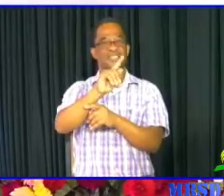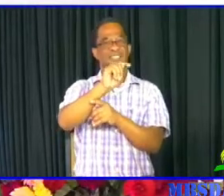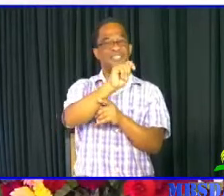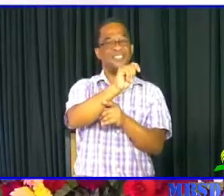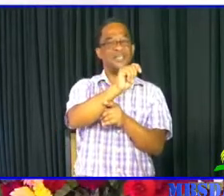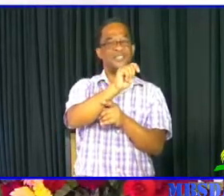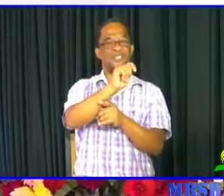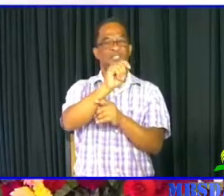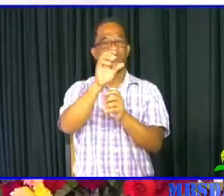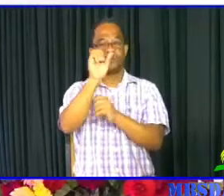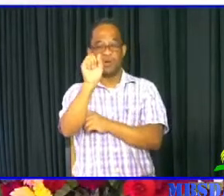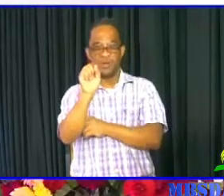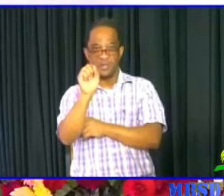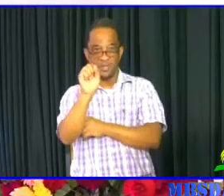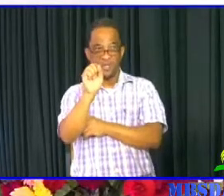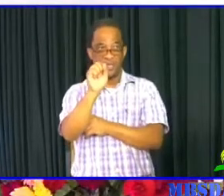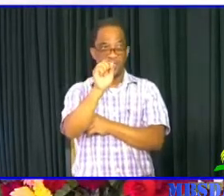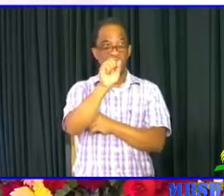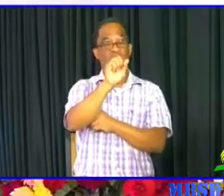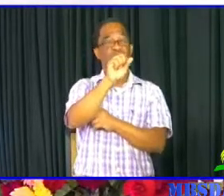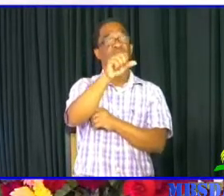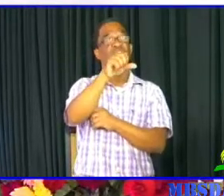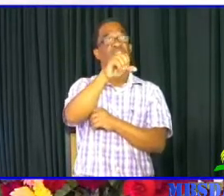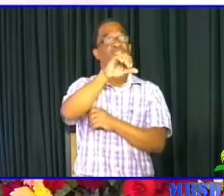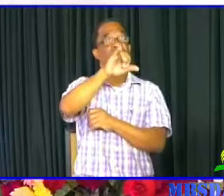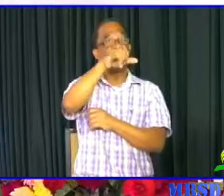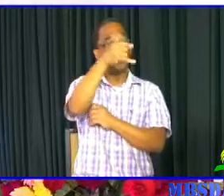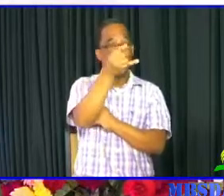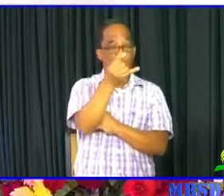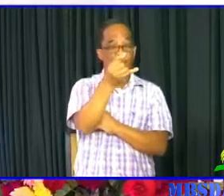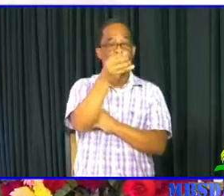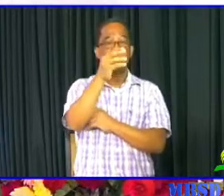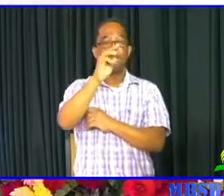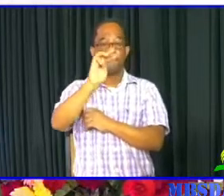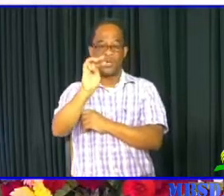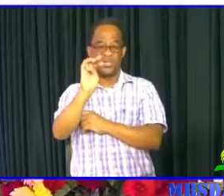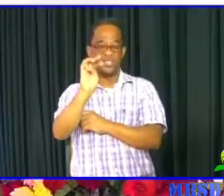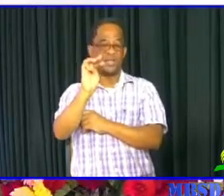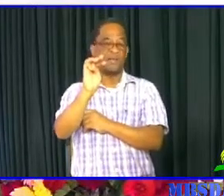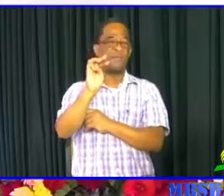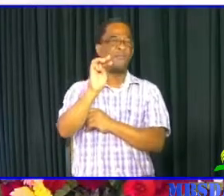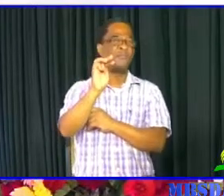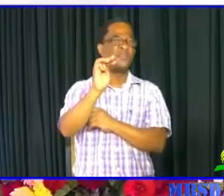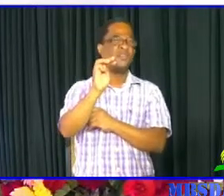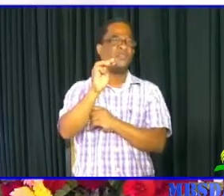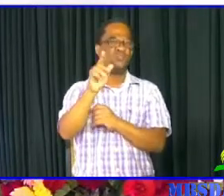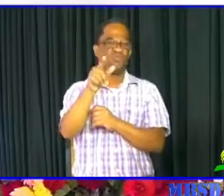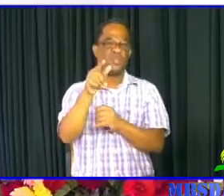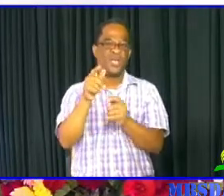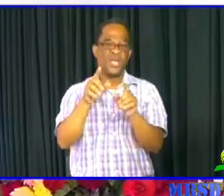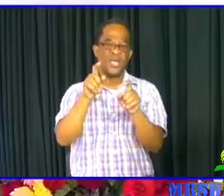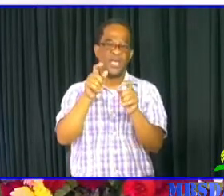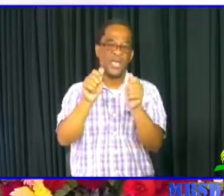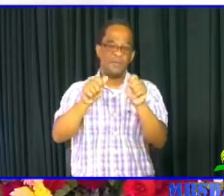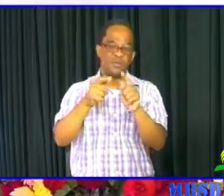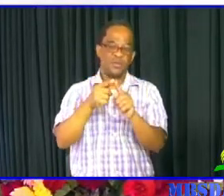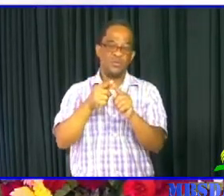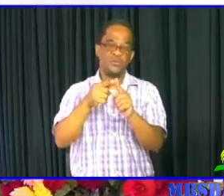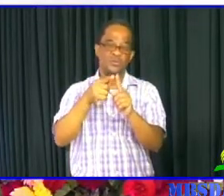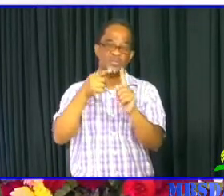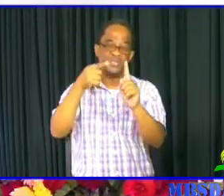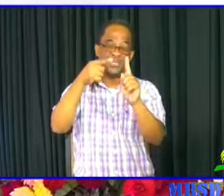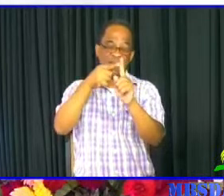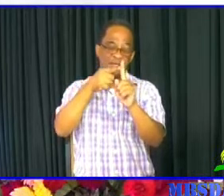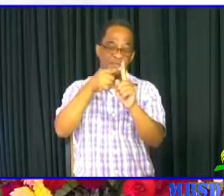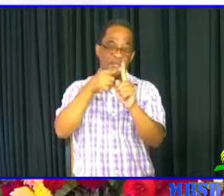Small, Joan Martin. Those are some of the winners we have. This quiz is posted in the chat. You can be able to click on the link and to be able